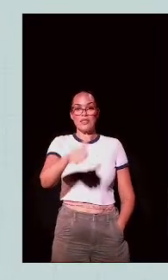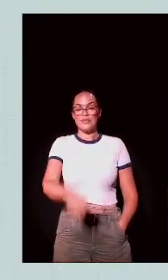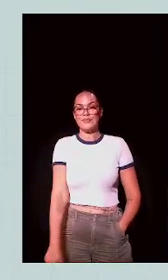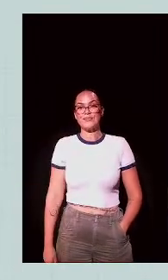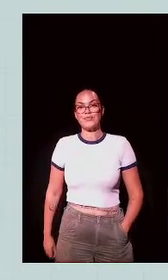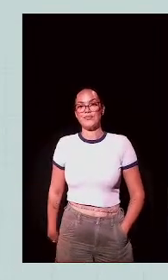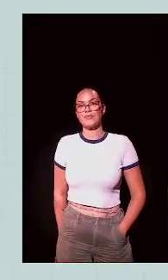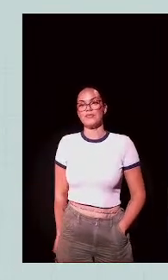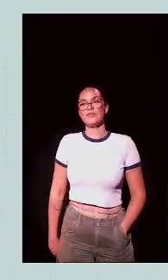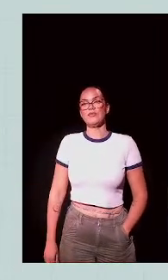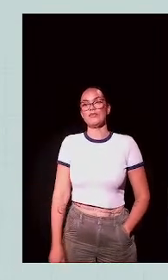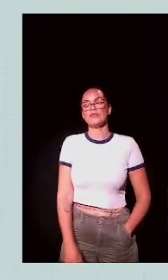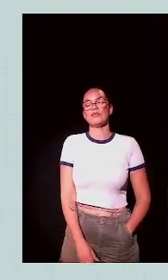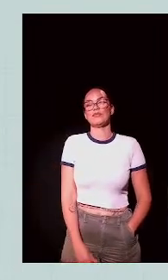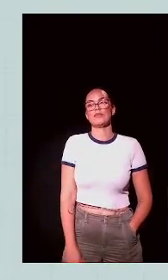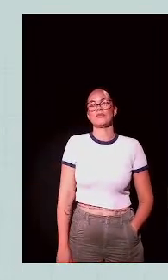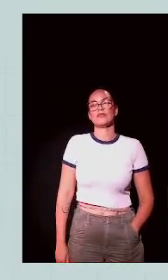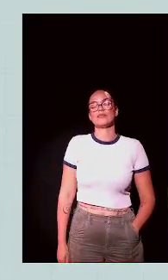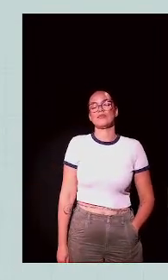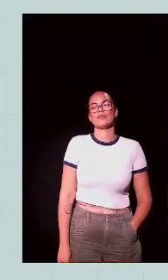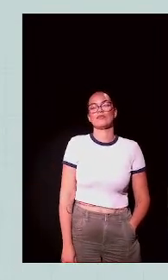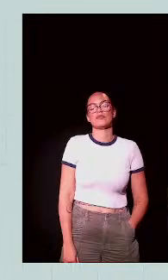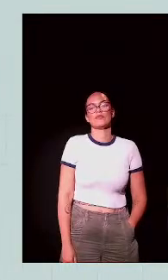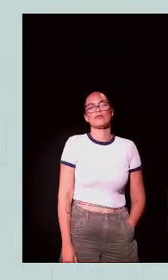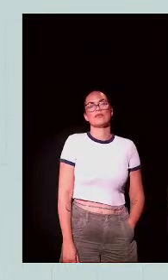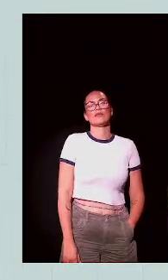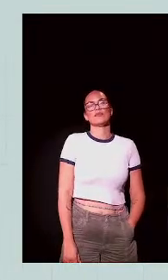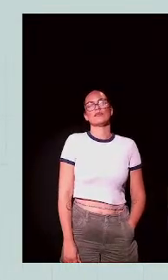great. Yeah, 1 second.